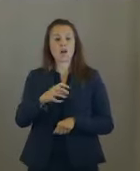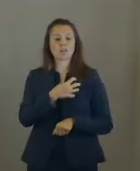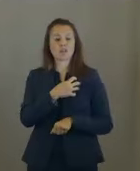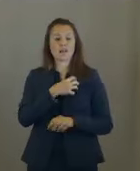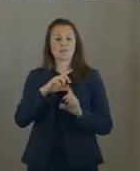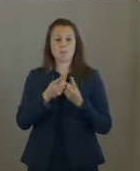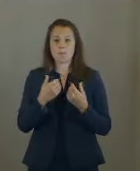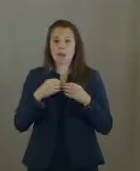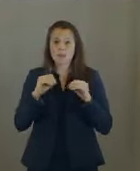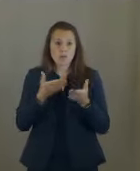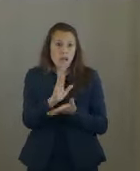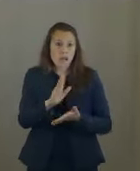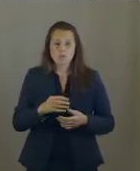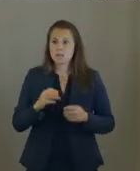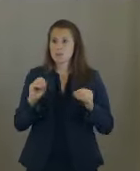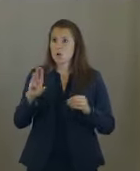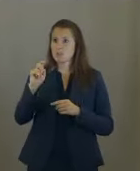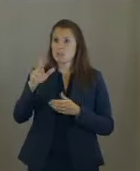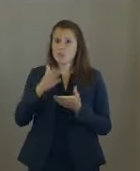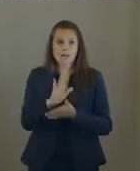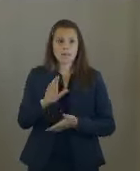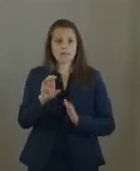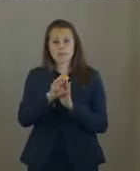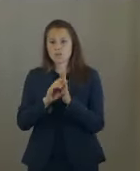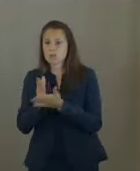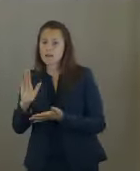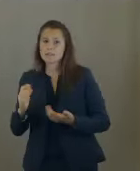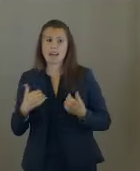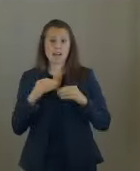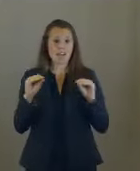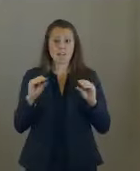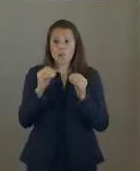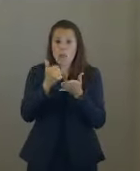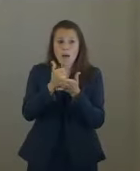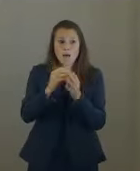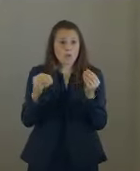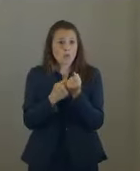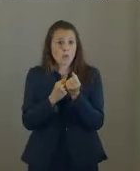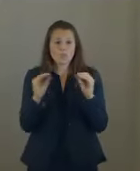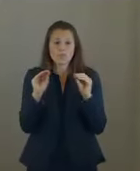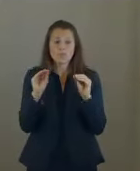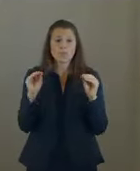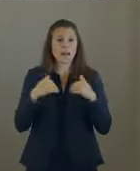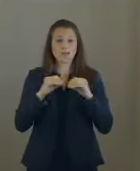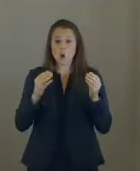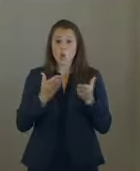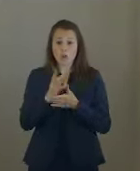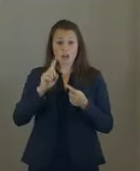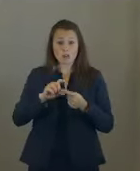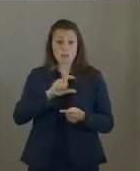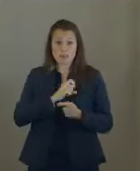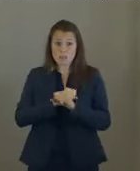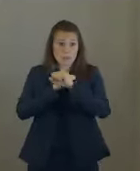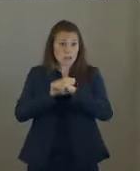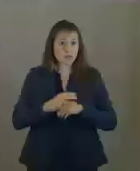no rights, no civil or constitutional rights, and I have no help at all. I don't have no right to police